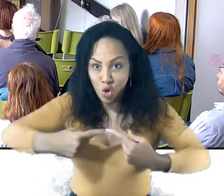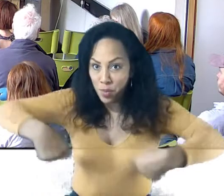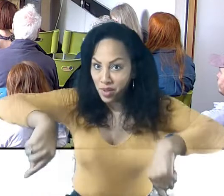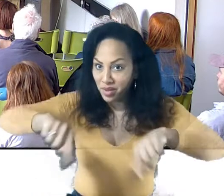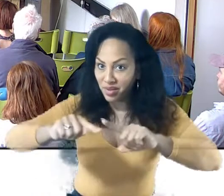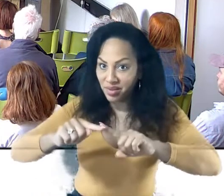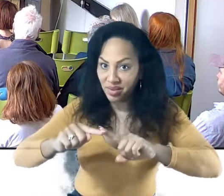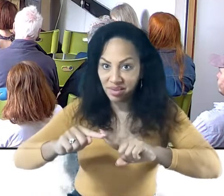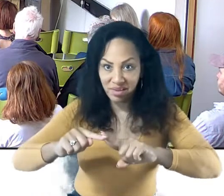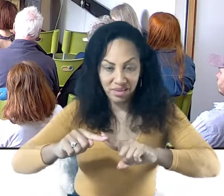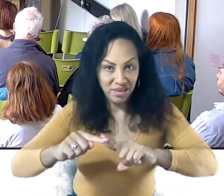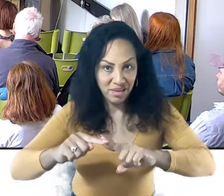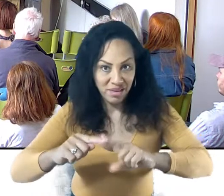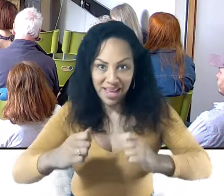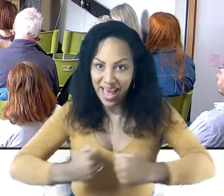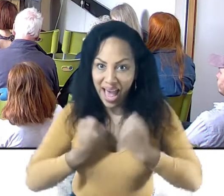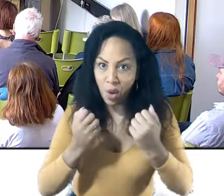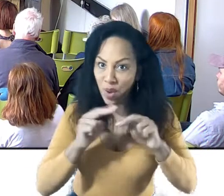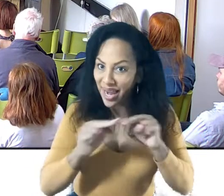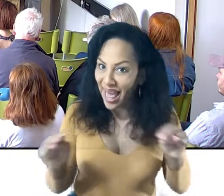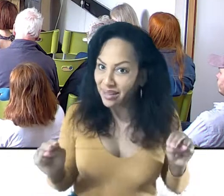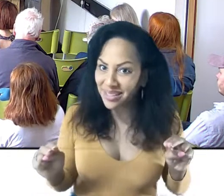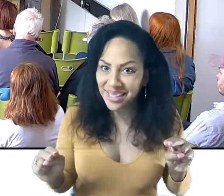landscapes, and